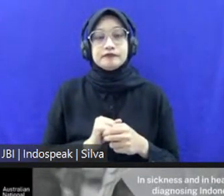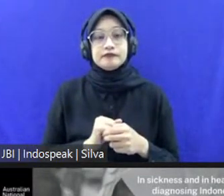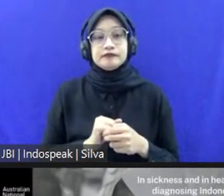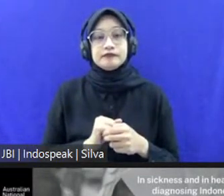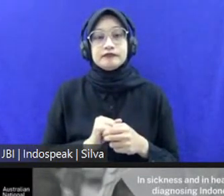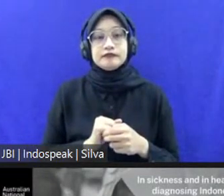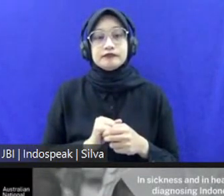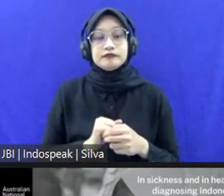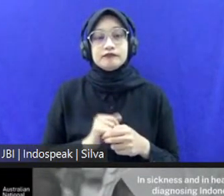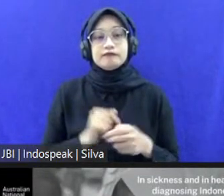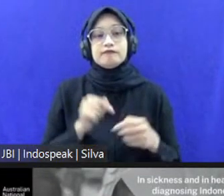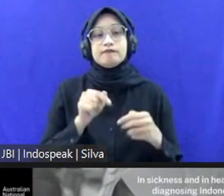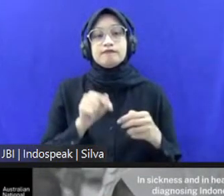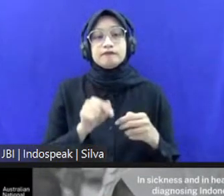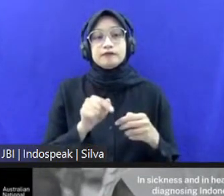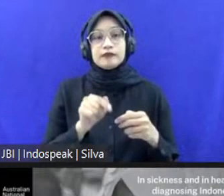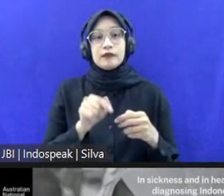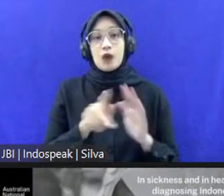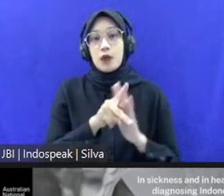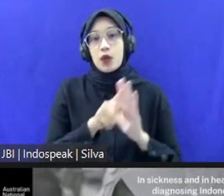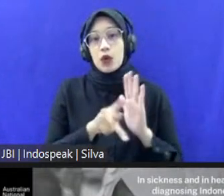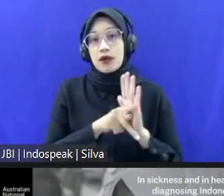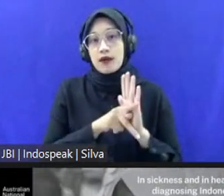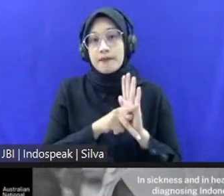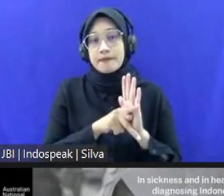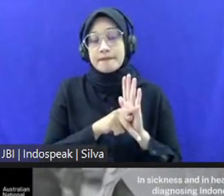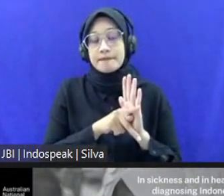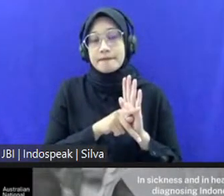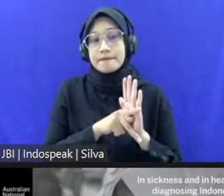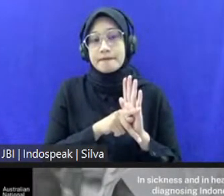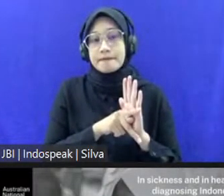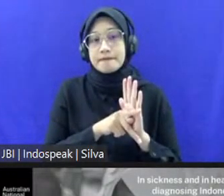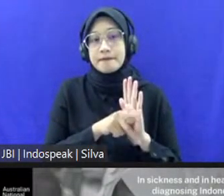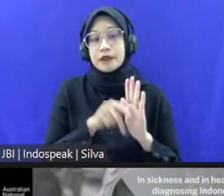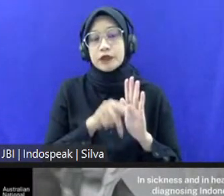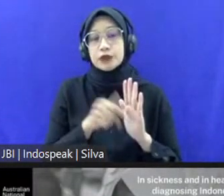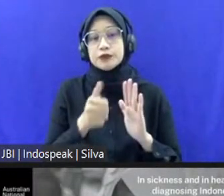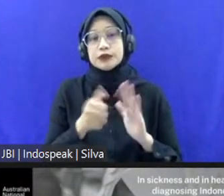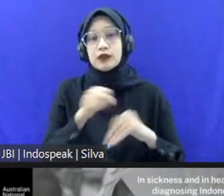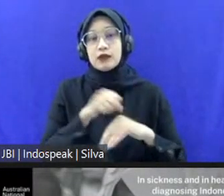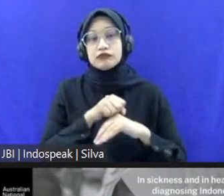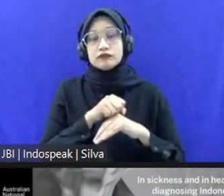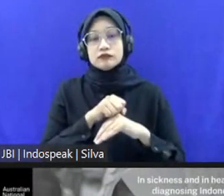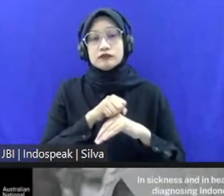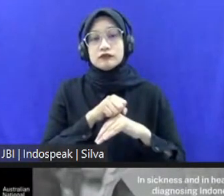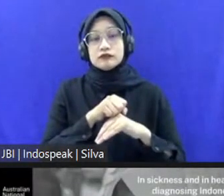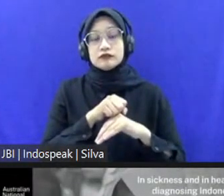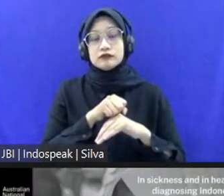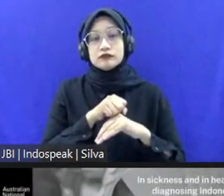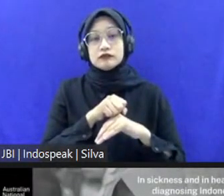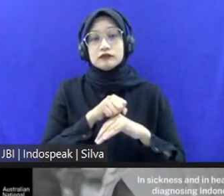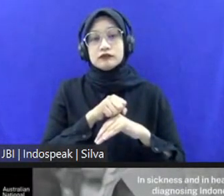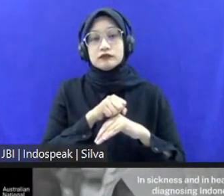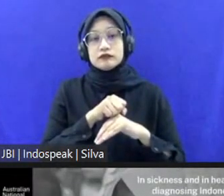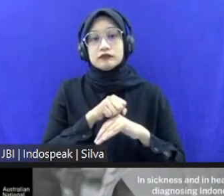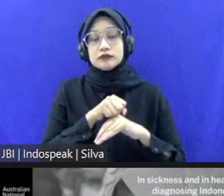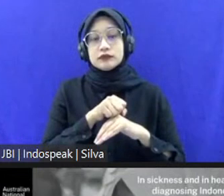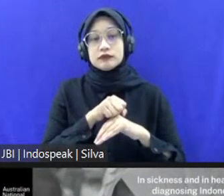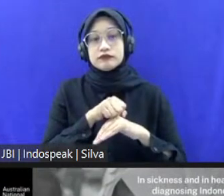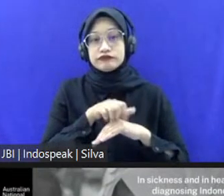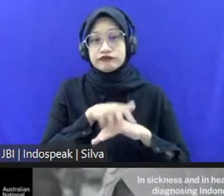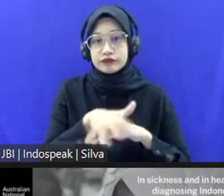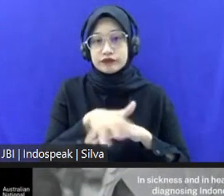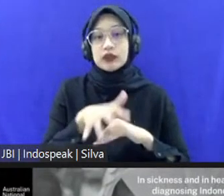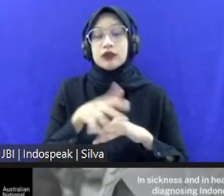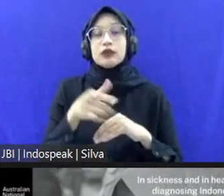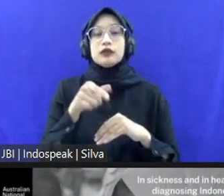of treatment, could we expect a sustainability of the treatment? And second is